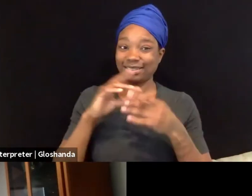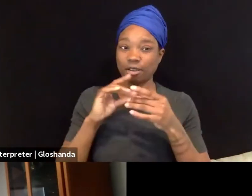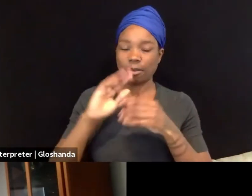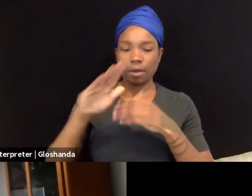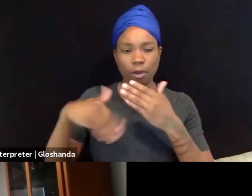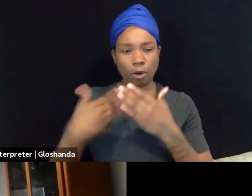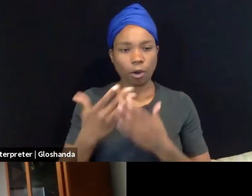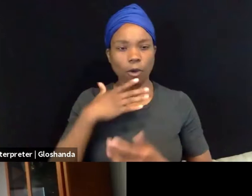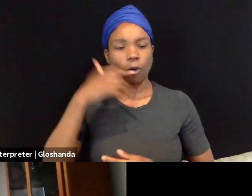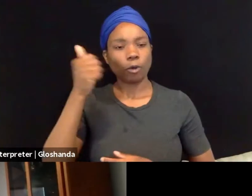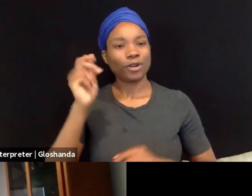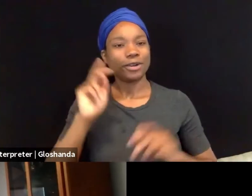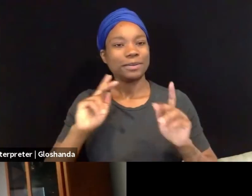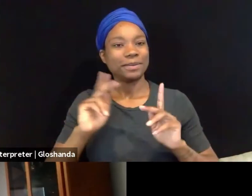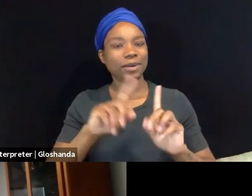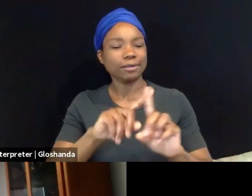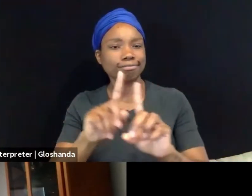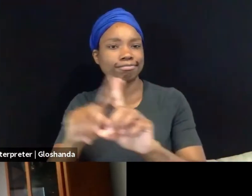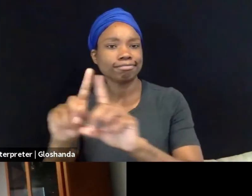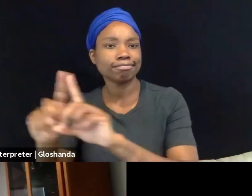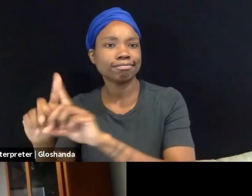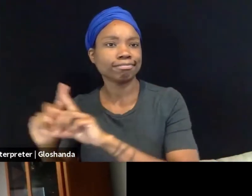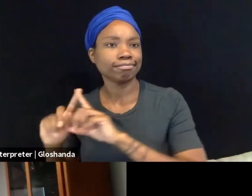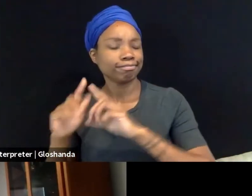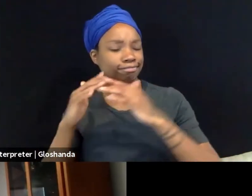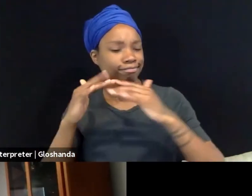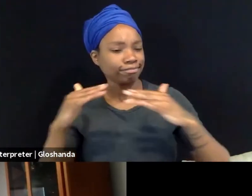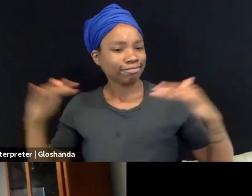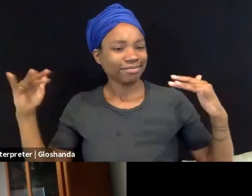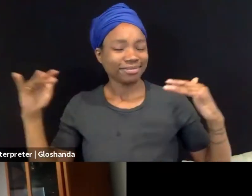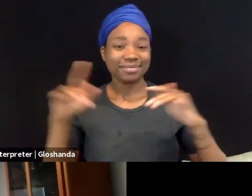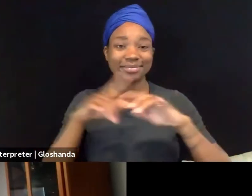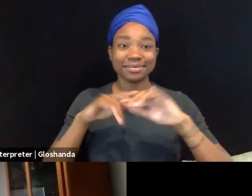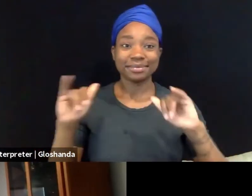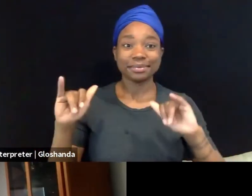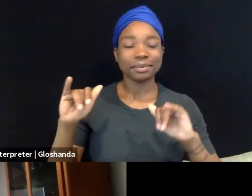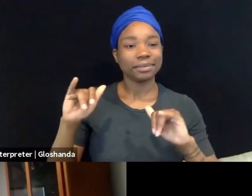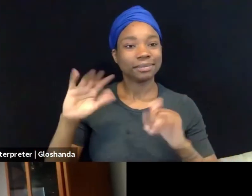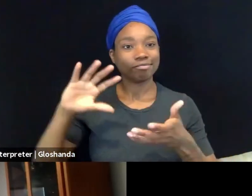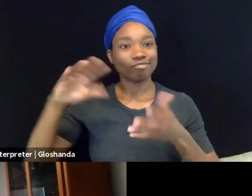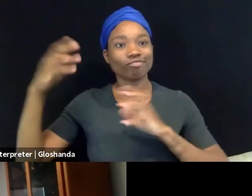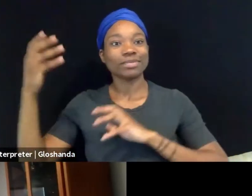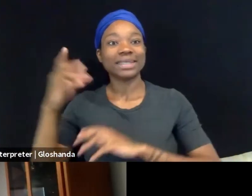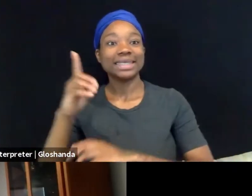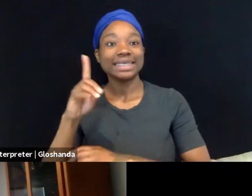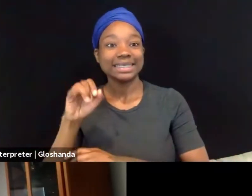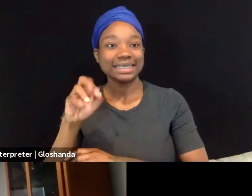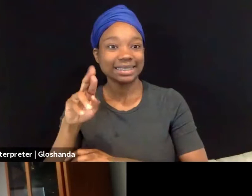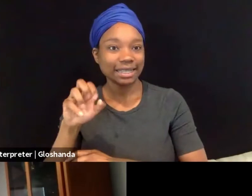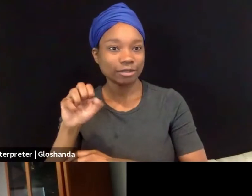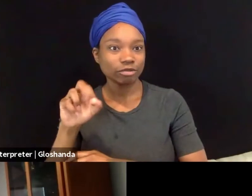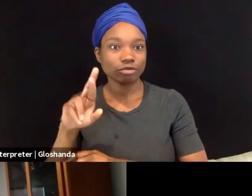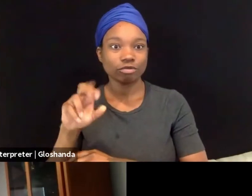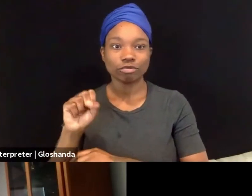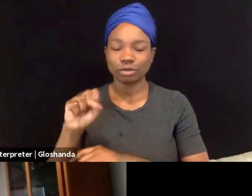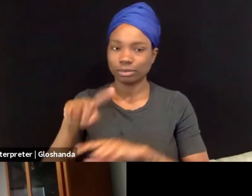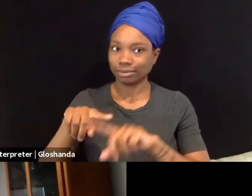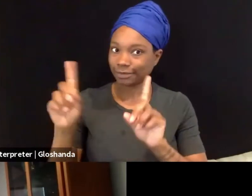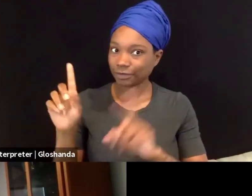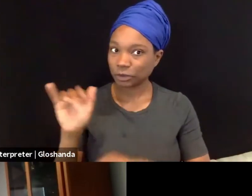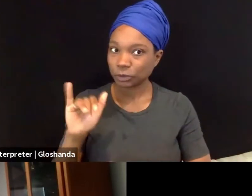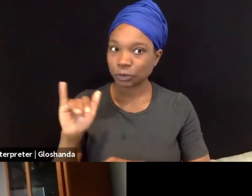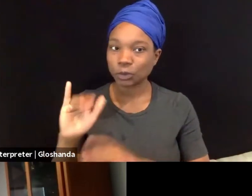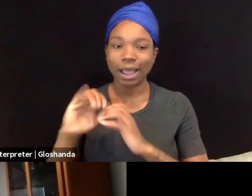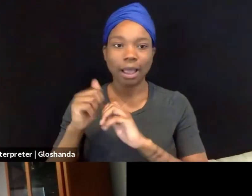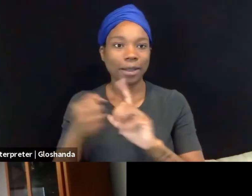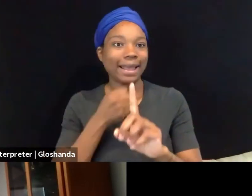all disasters are also different. And how they impact older people will be different too. And that is whether